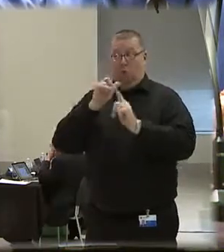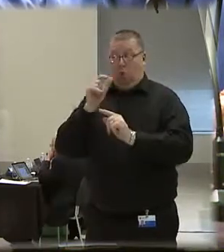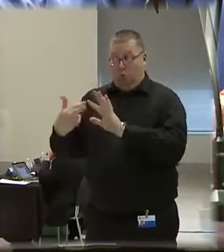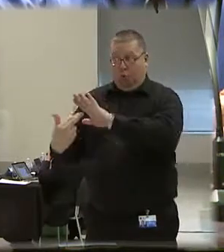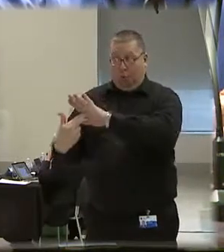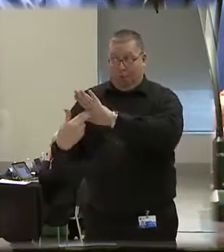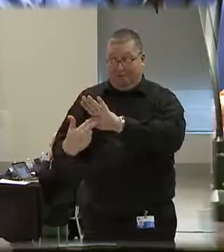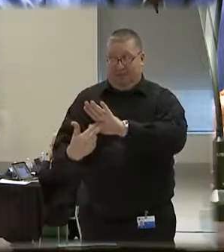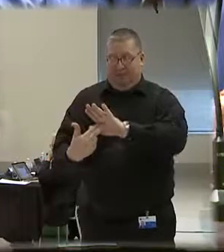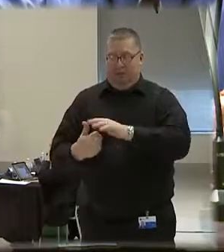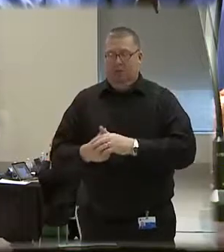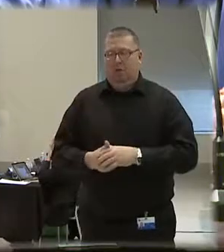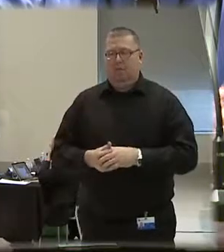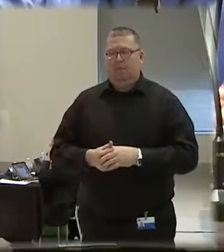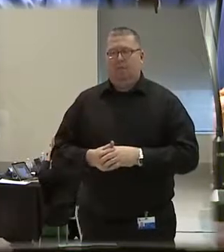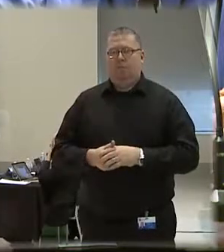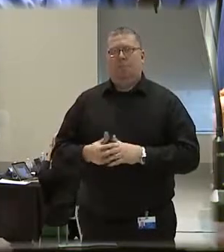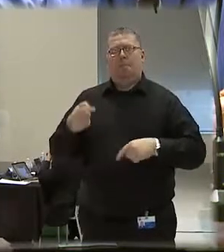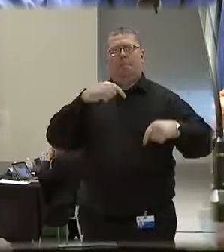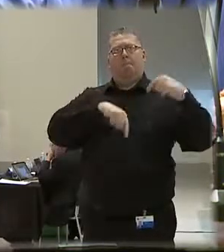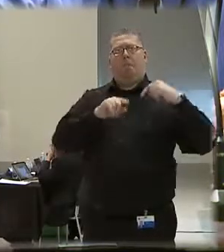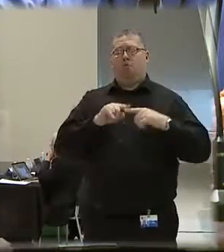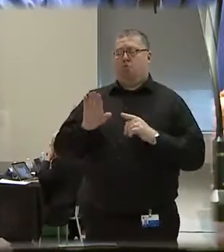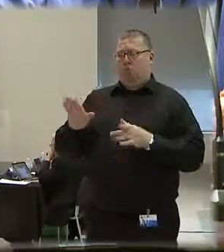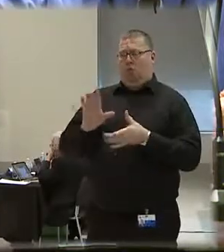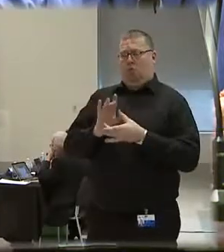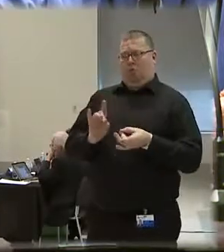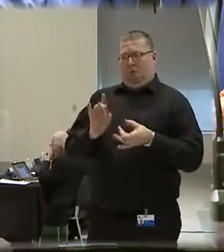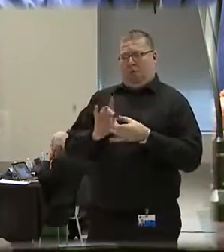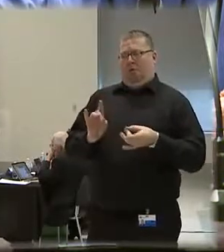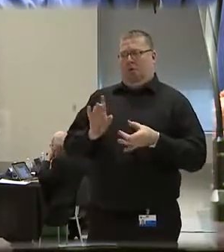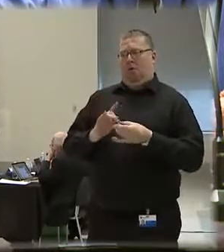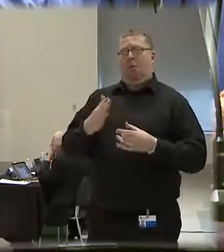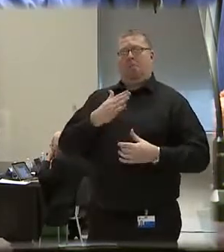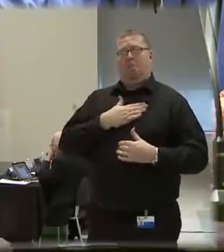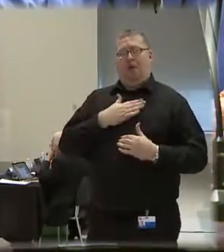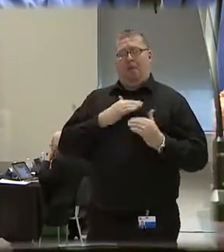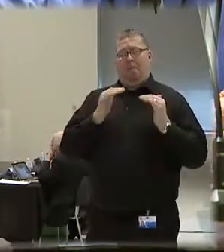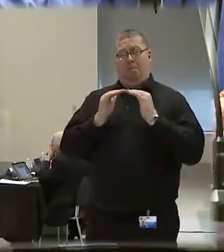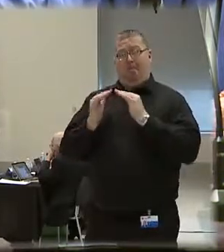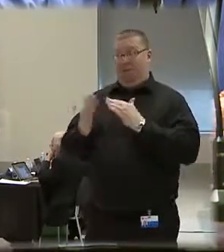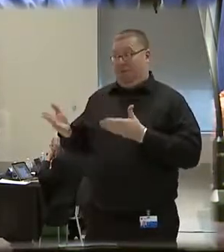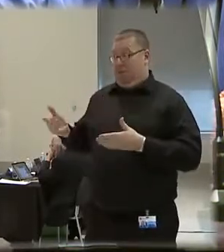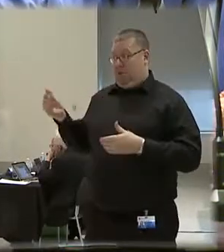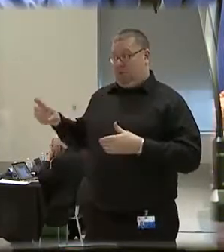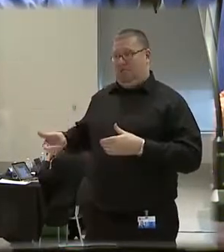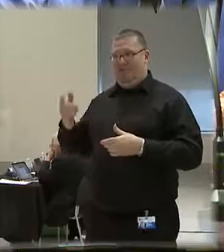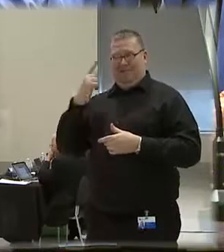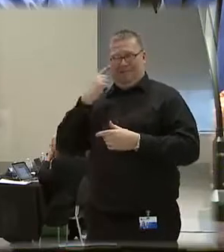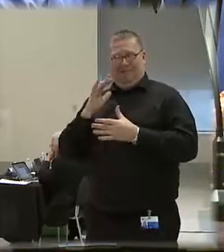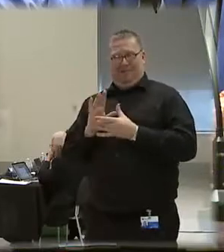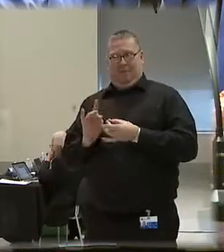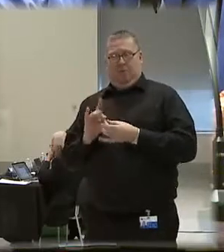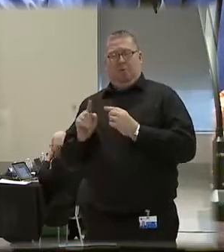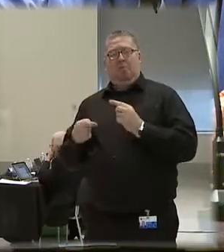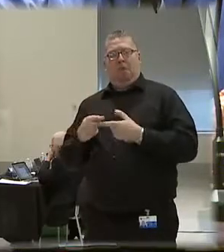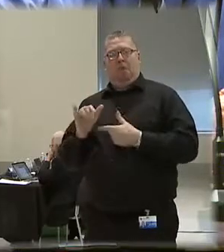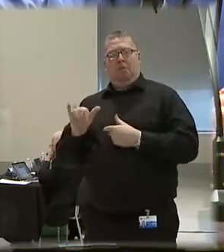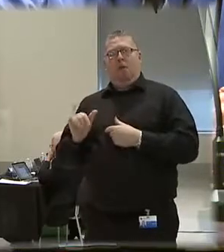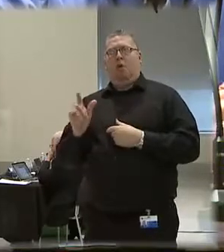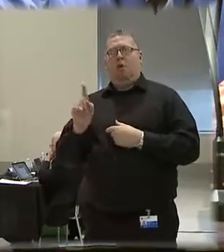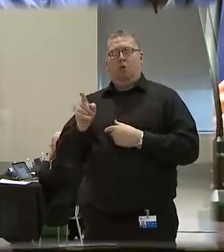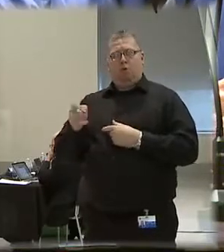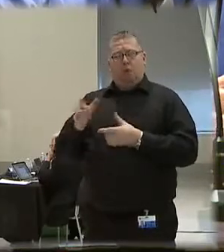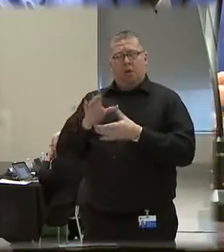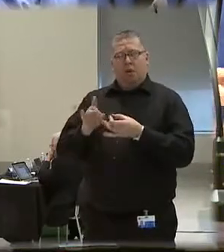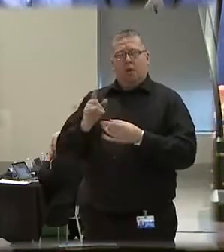represent is going back to your remarks my colleague here just spoke about, where you're